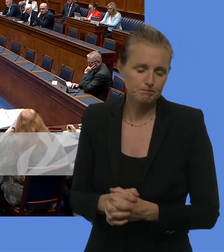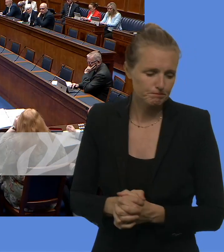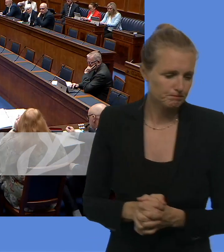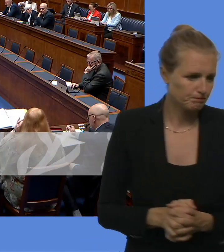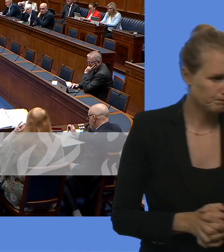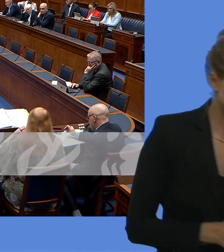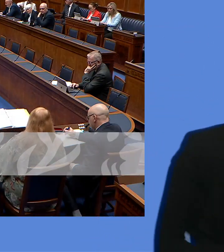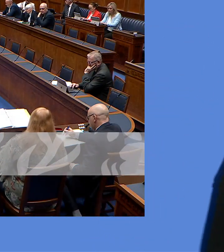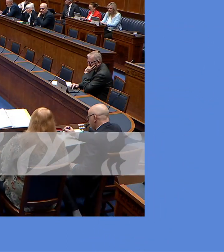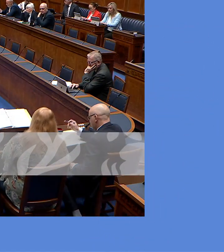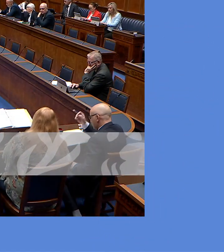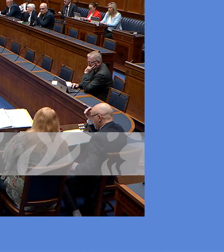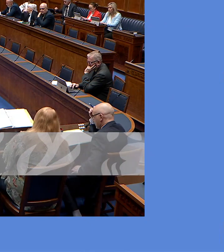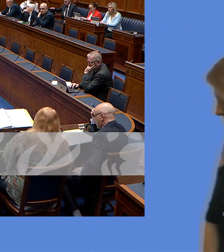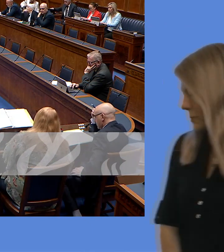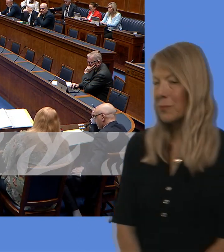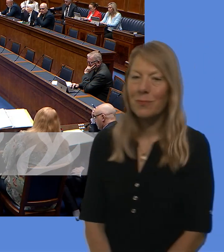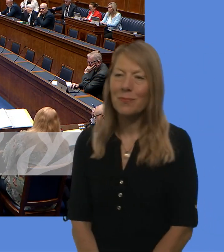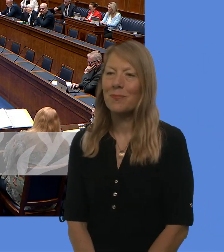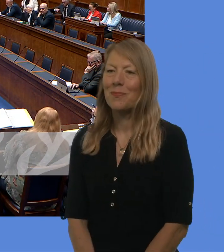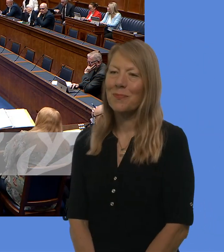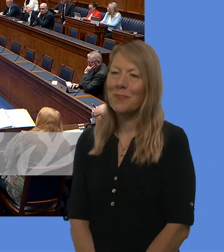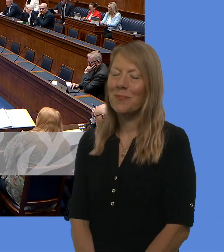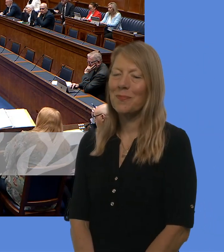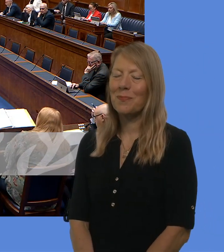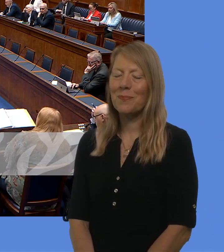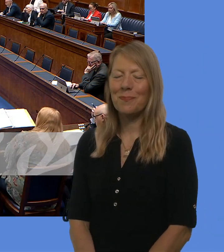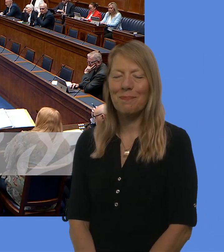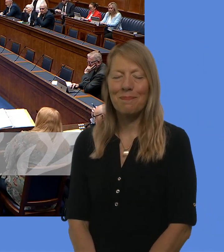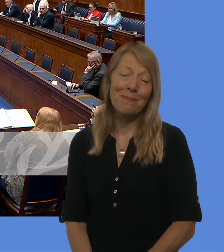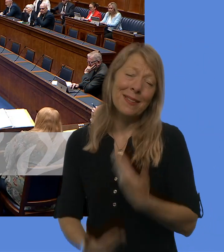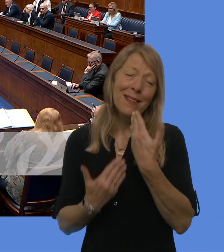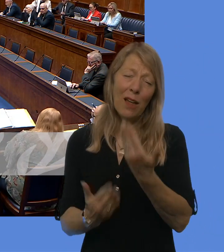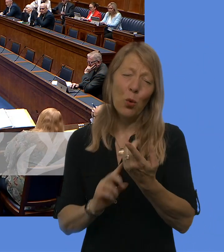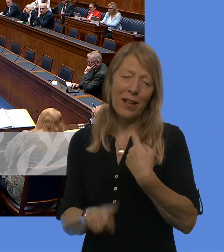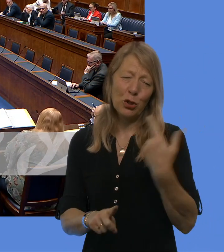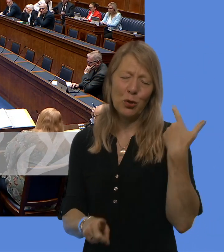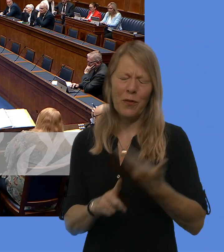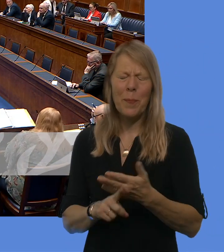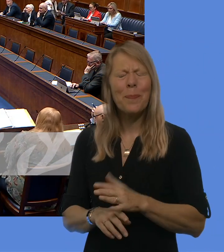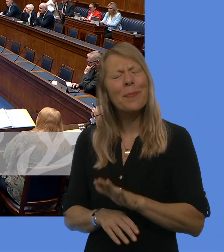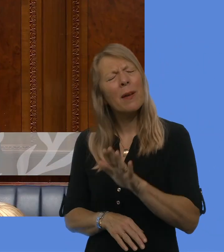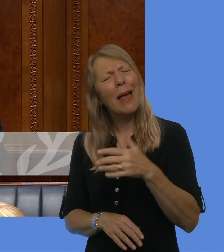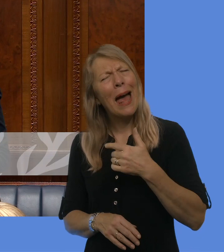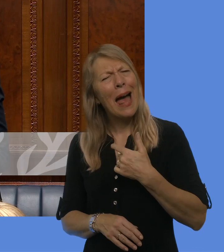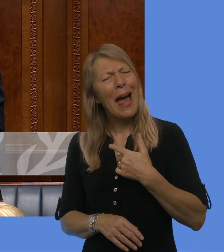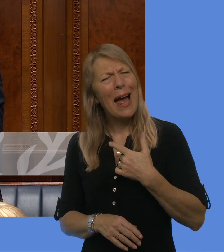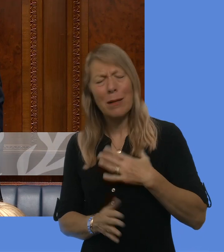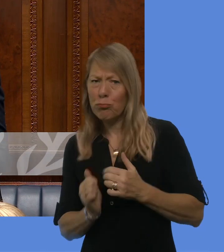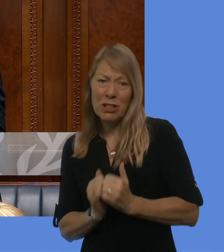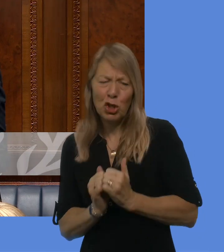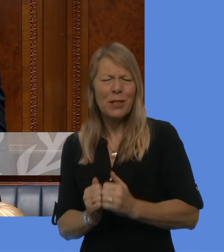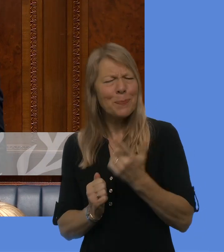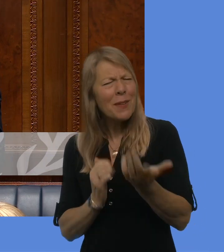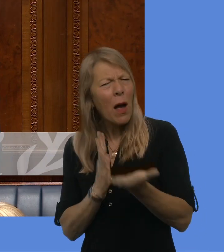Call Padraig Delargy. Minister for her answers so far. Minister, I would appreciate if you could give me an update on any